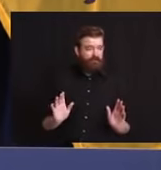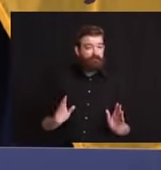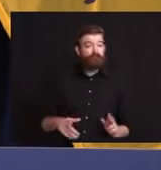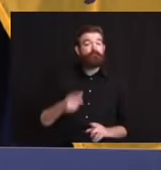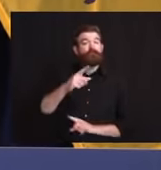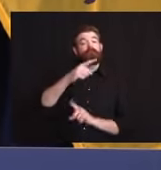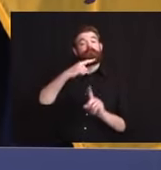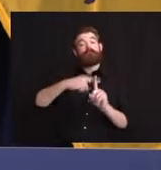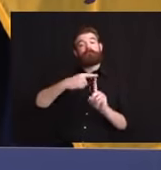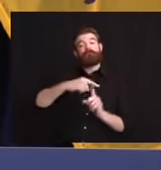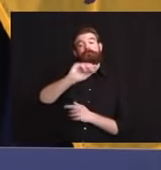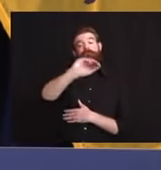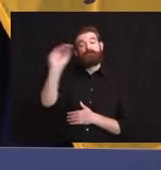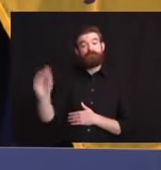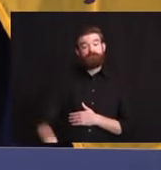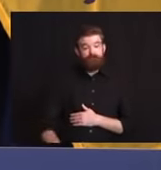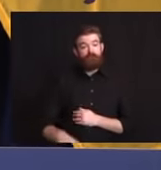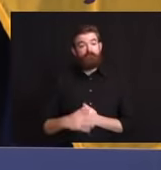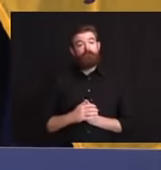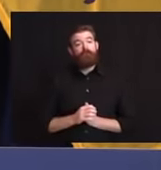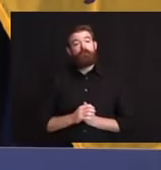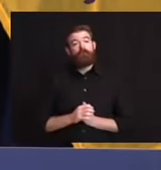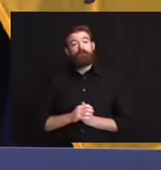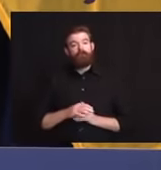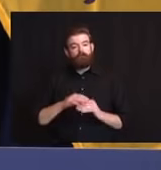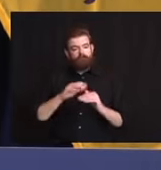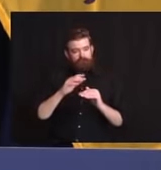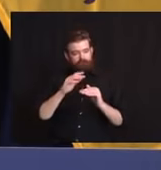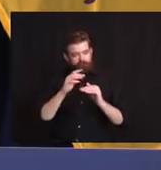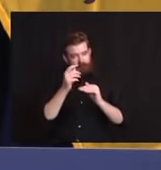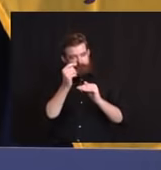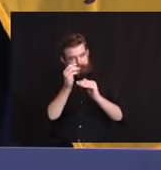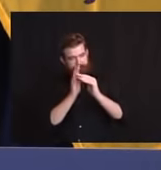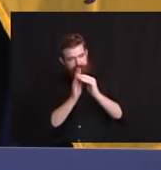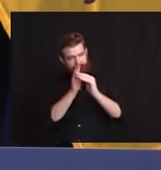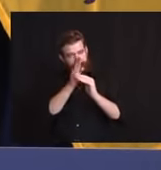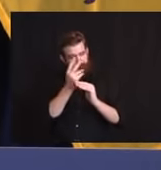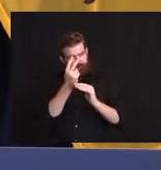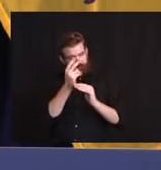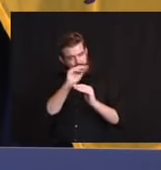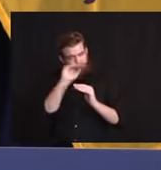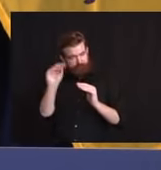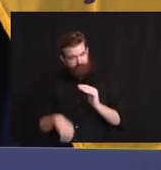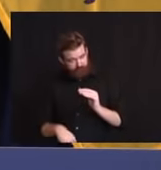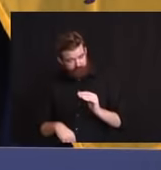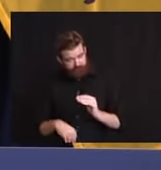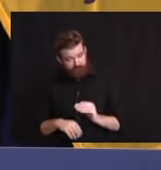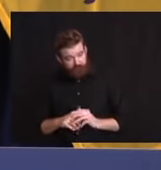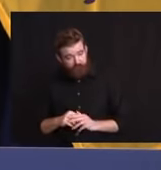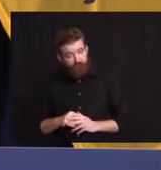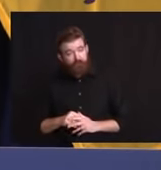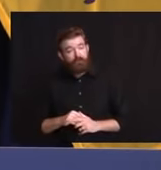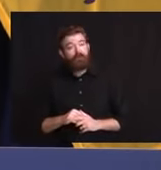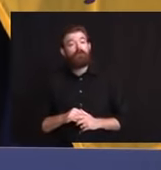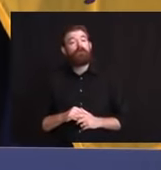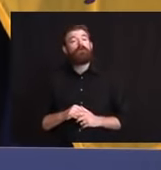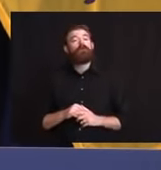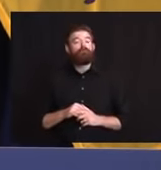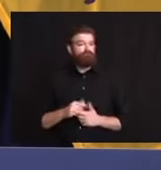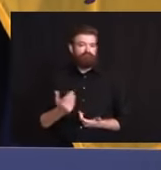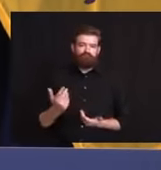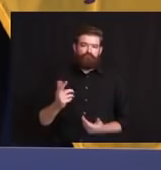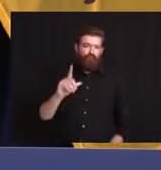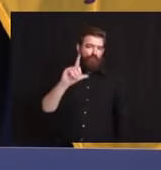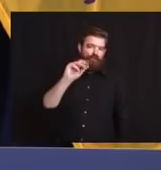While it's higher than we may like, it's among the lowest in the country. And so it does speak to the sheer capacity and volume of